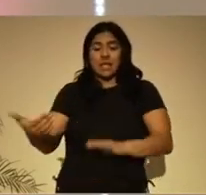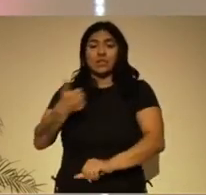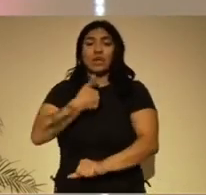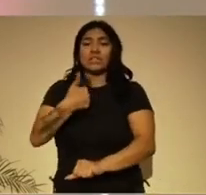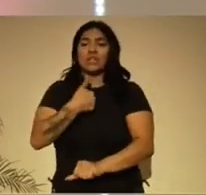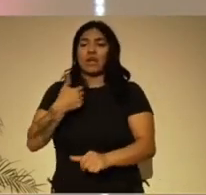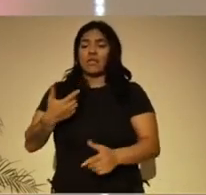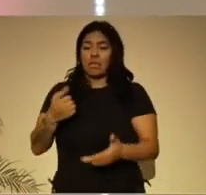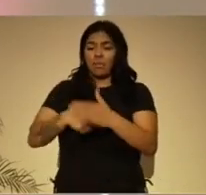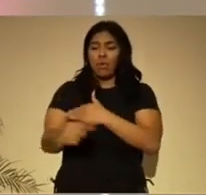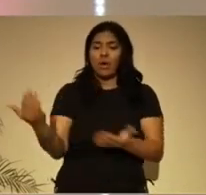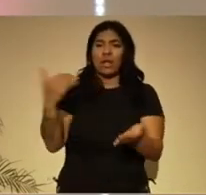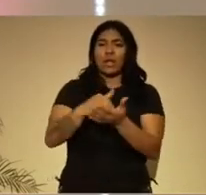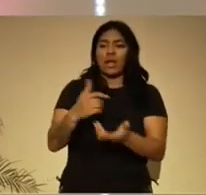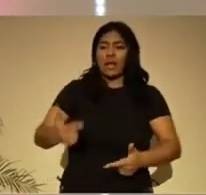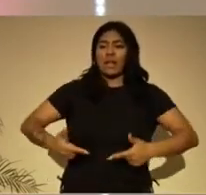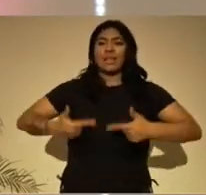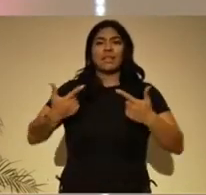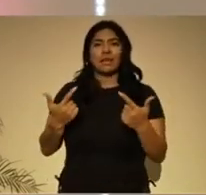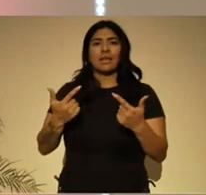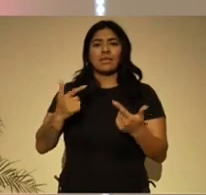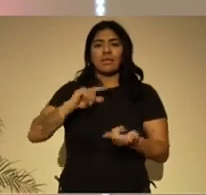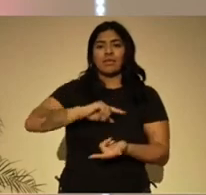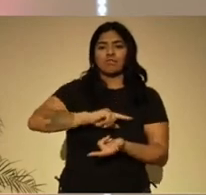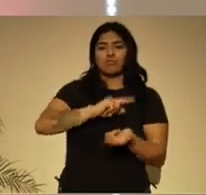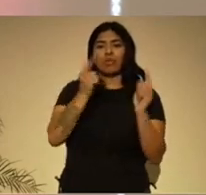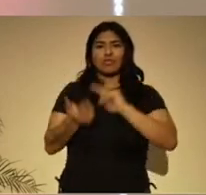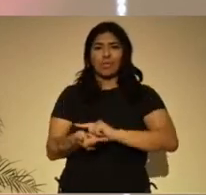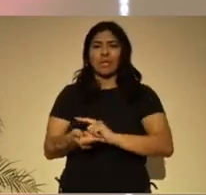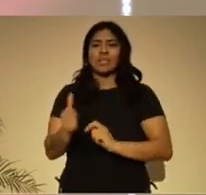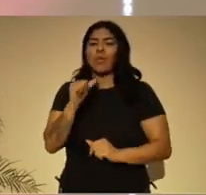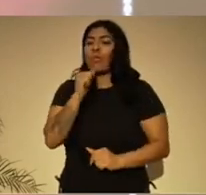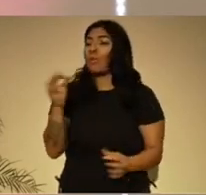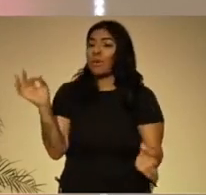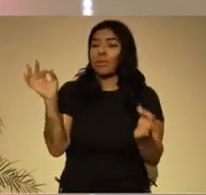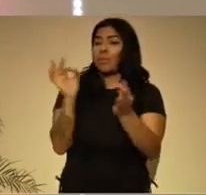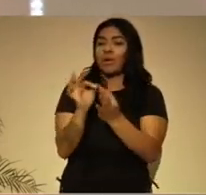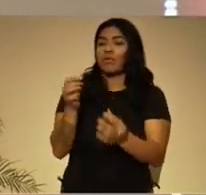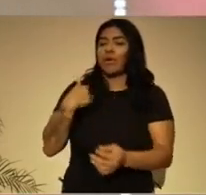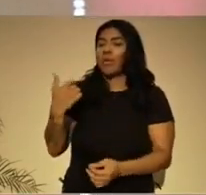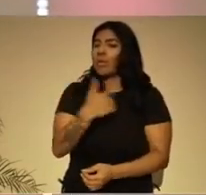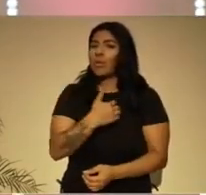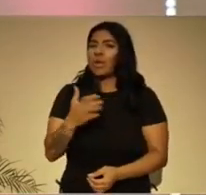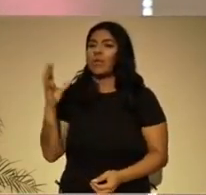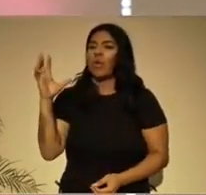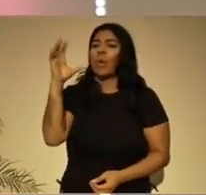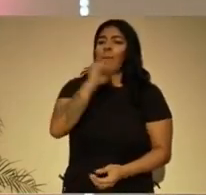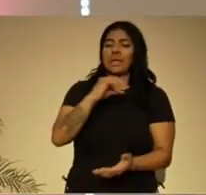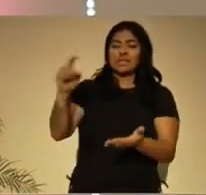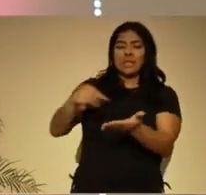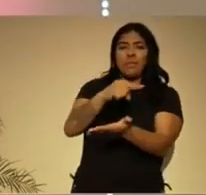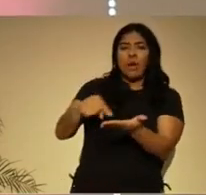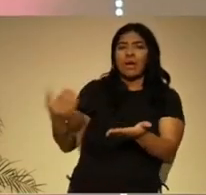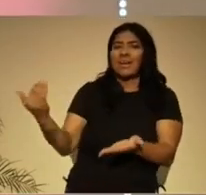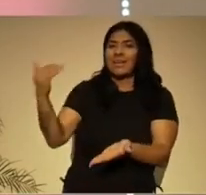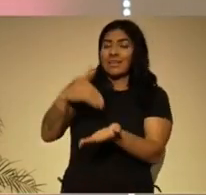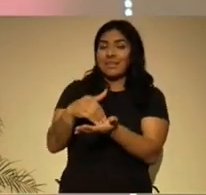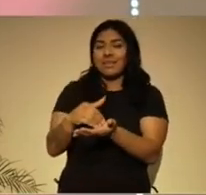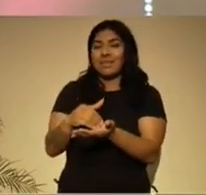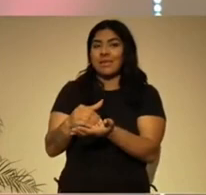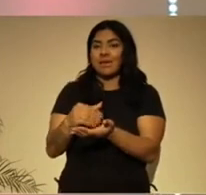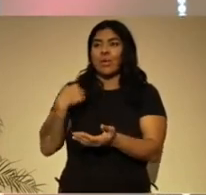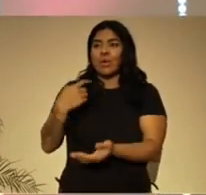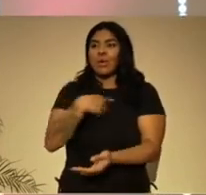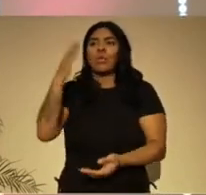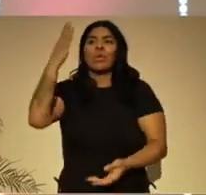to live a new life, a life of transformation, it will not be perfect, church. We will miss the mark again. We